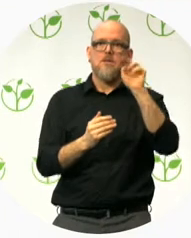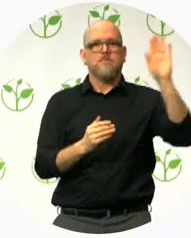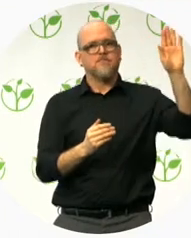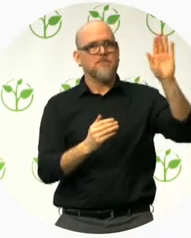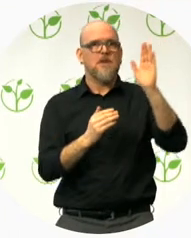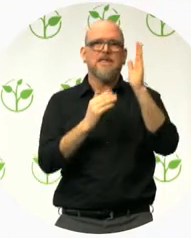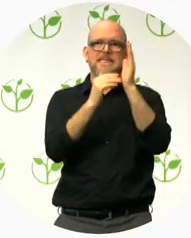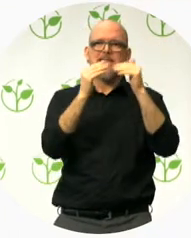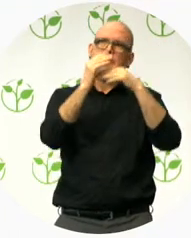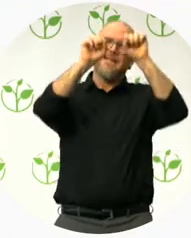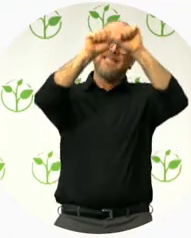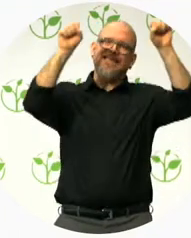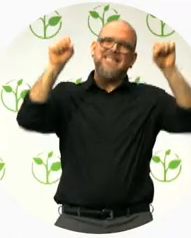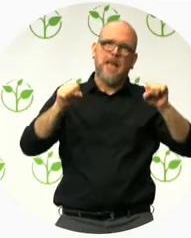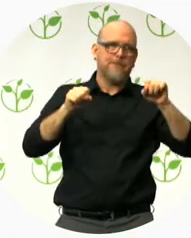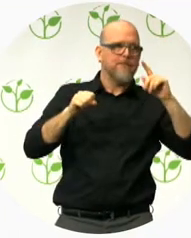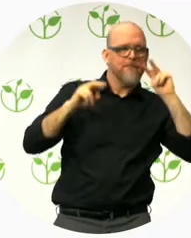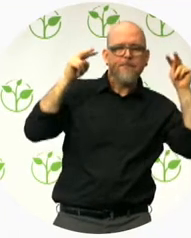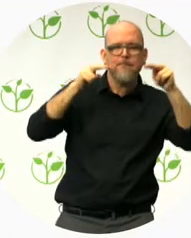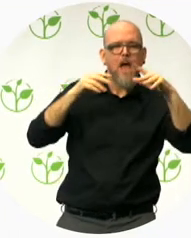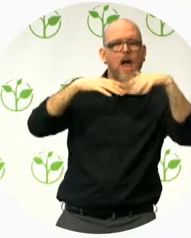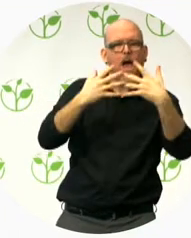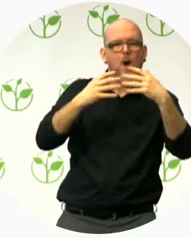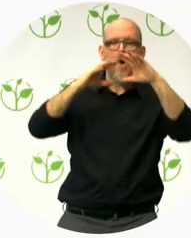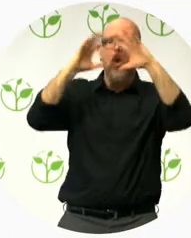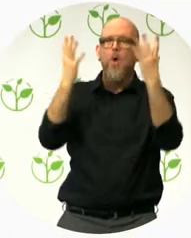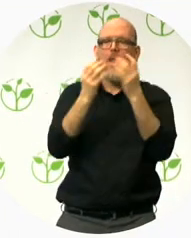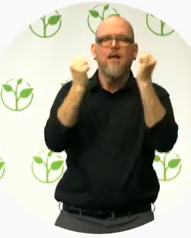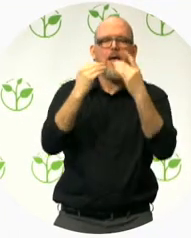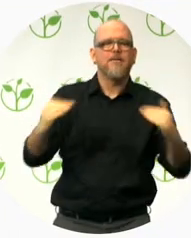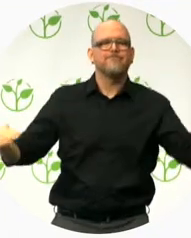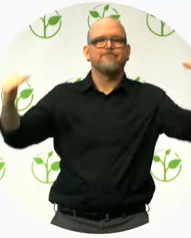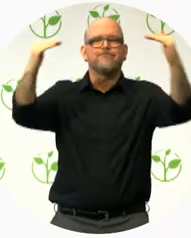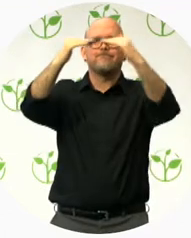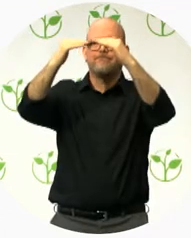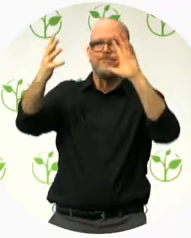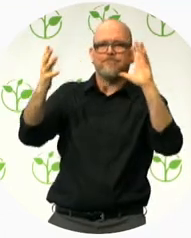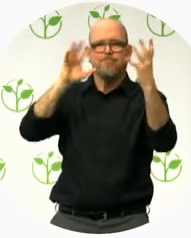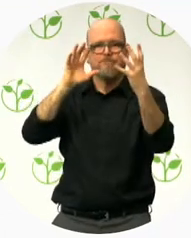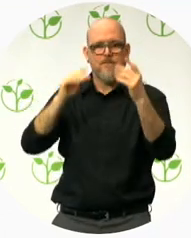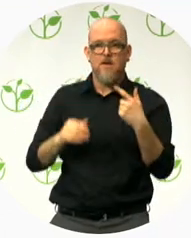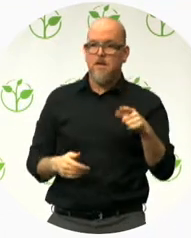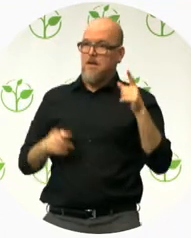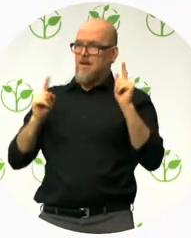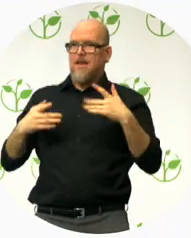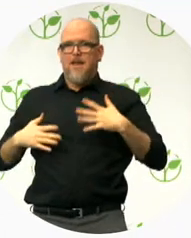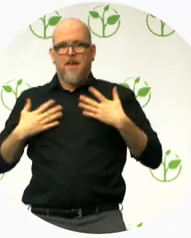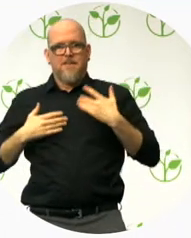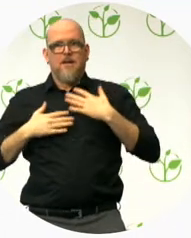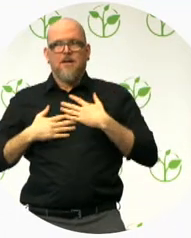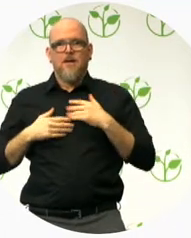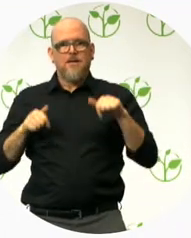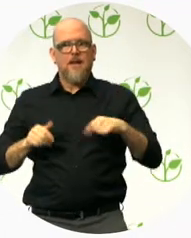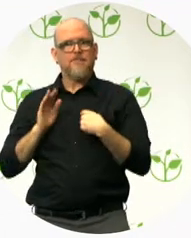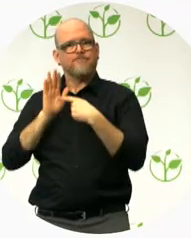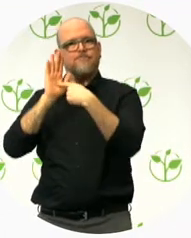So it's a big challenge we have ahead of us. And I'm so glad to be here to share with you this challenge,